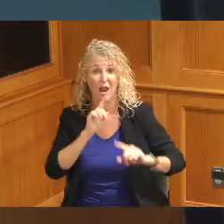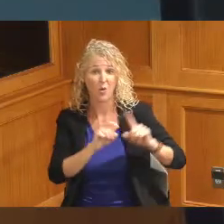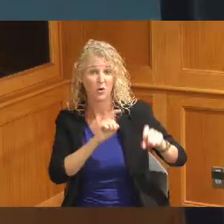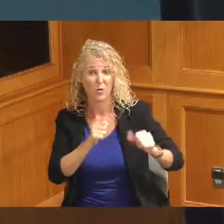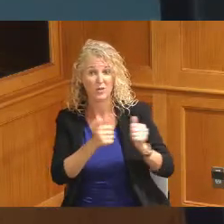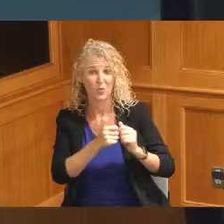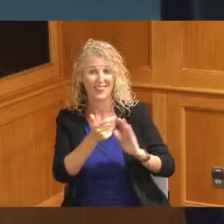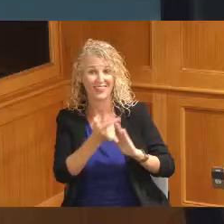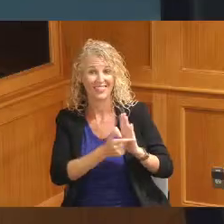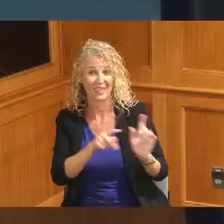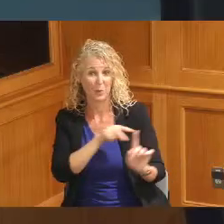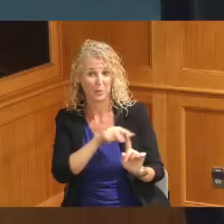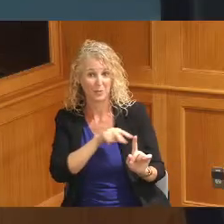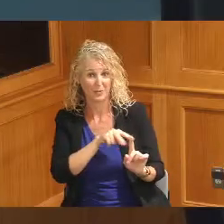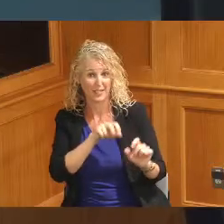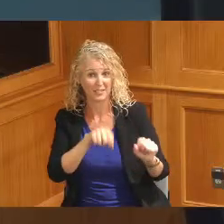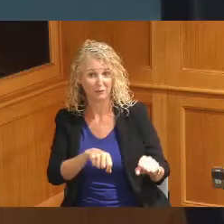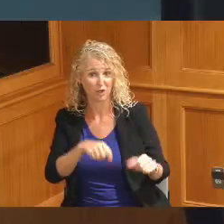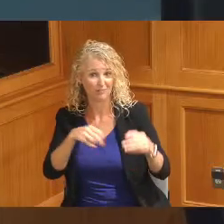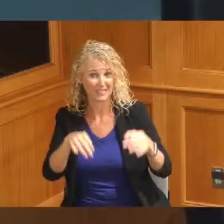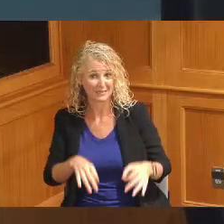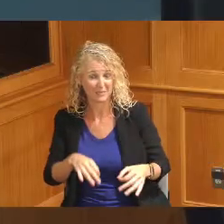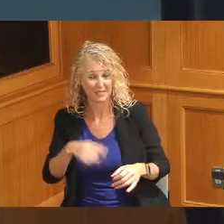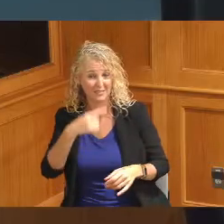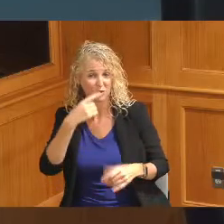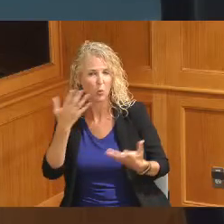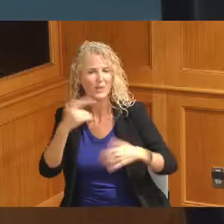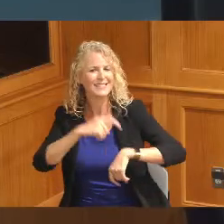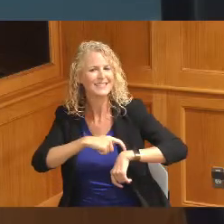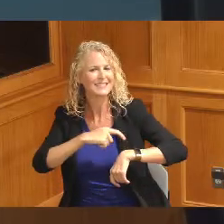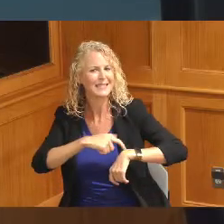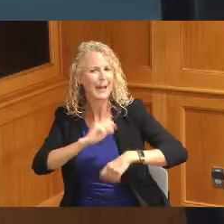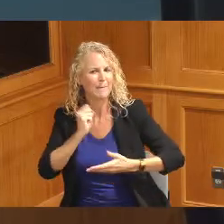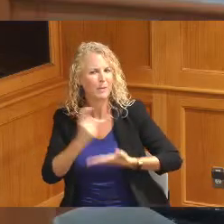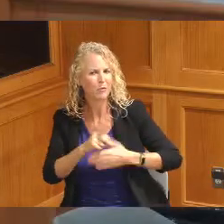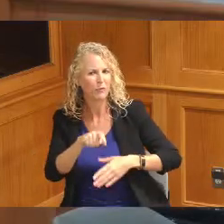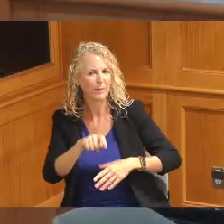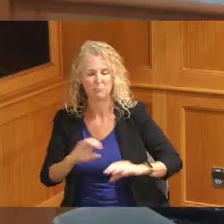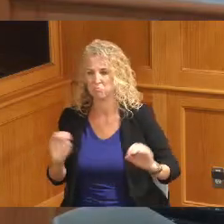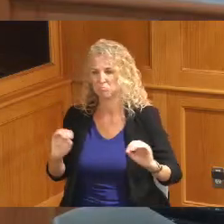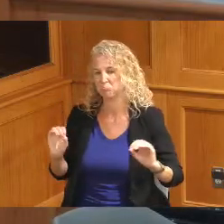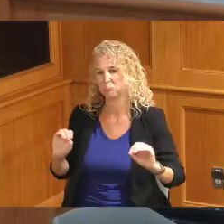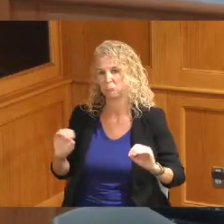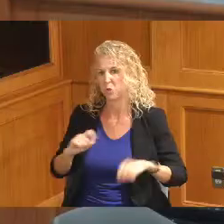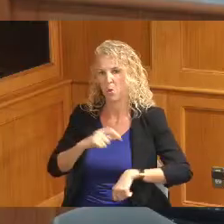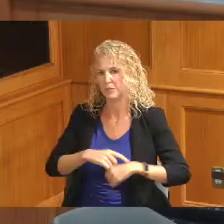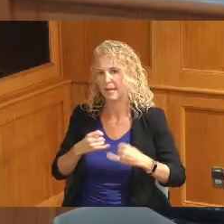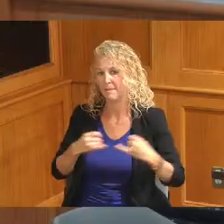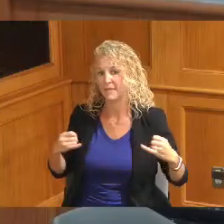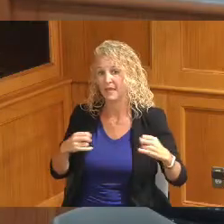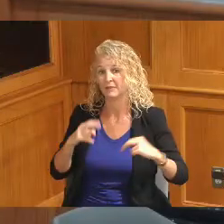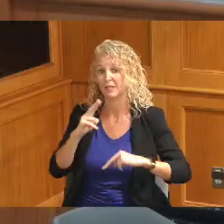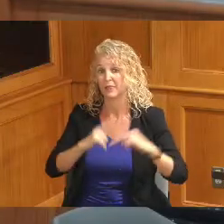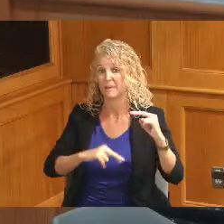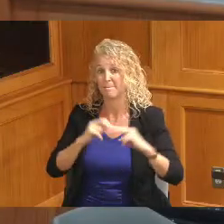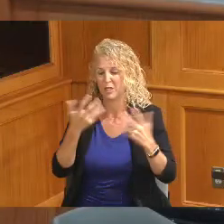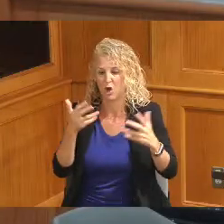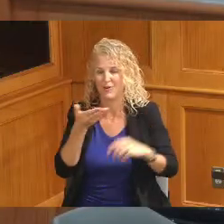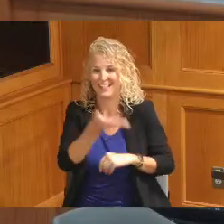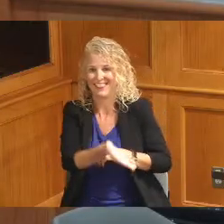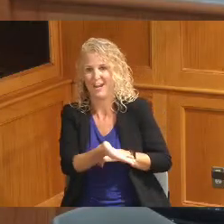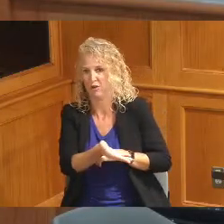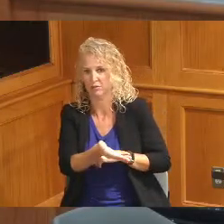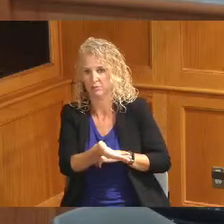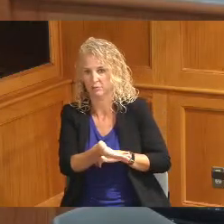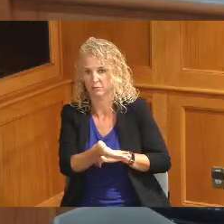legal side, come in and present to us. So is there a timing element to this? No, there is not. The structure is already overhanging, so this is